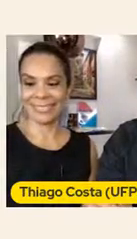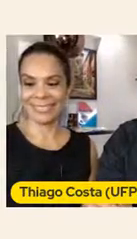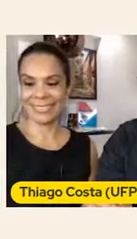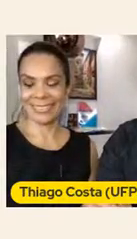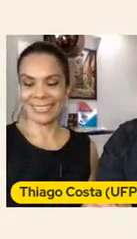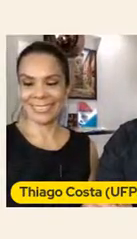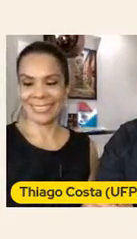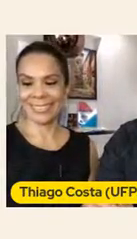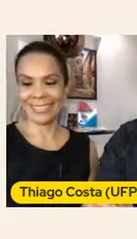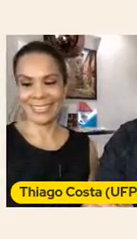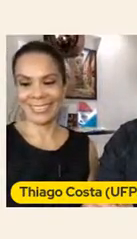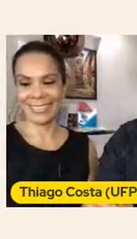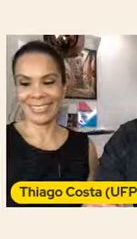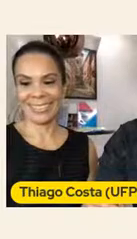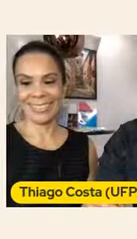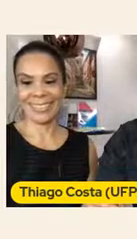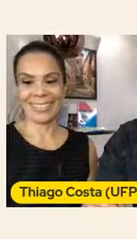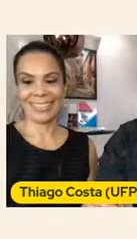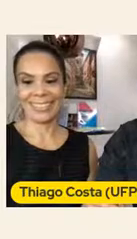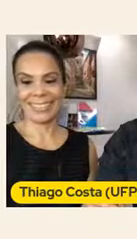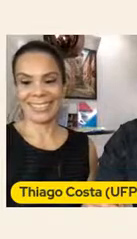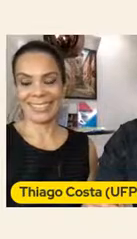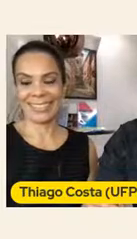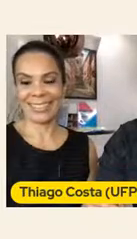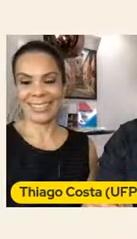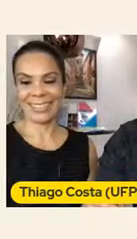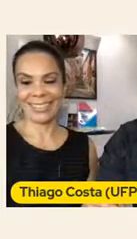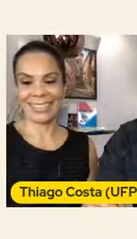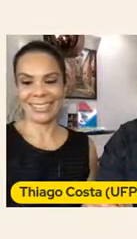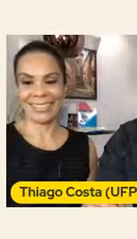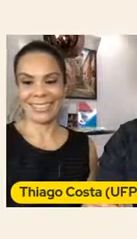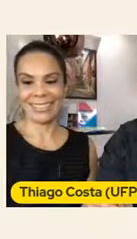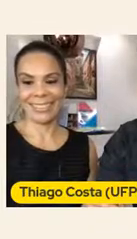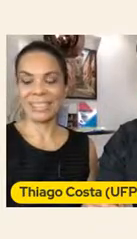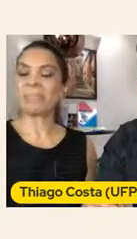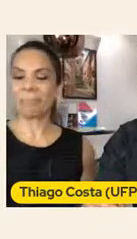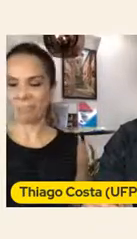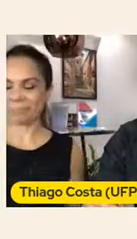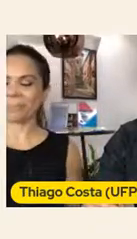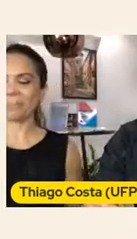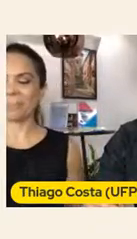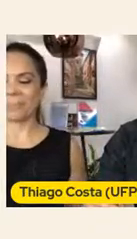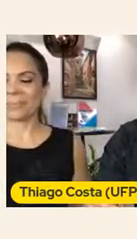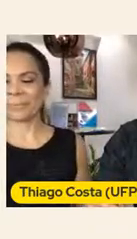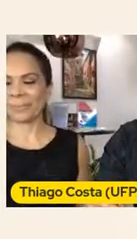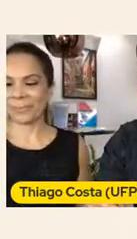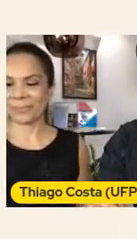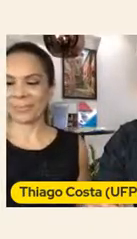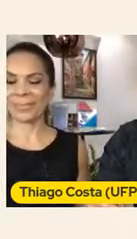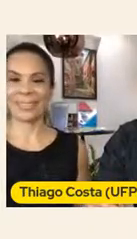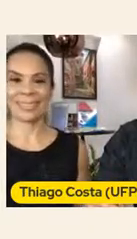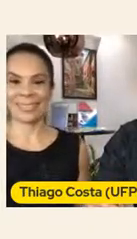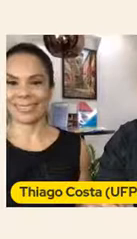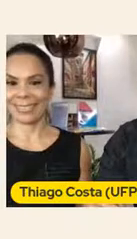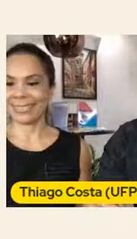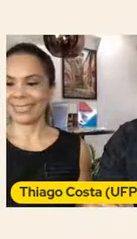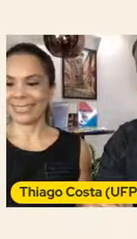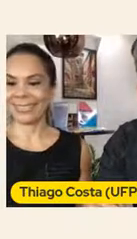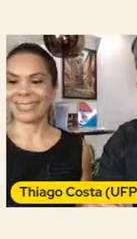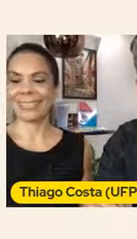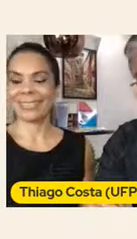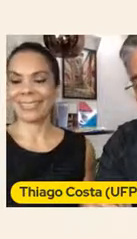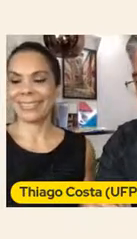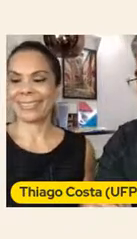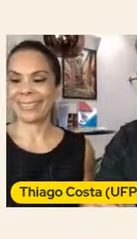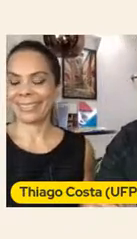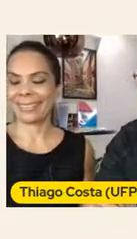144. 144 is Morgana Conceição da Cruz Gomes. Morgana Conceição da